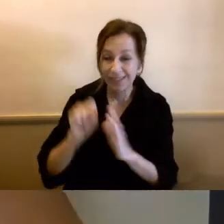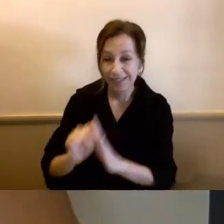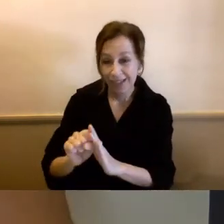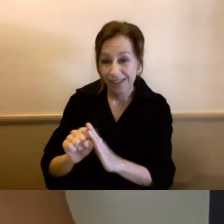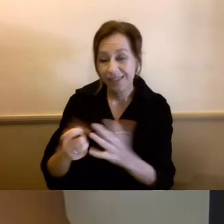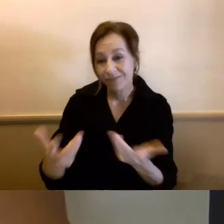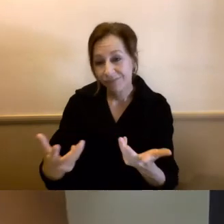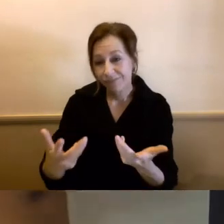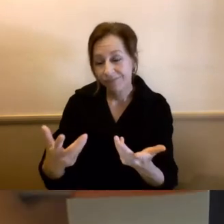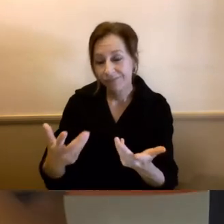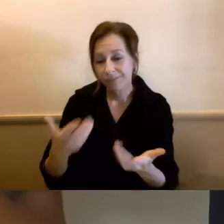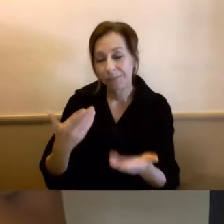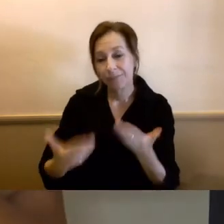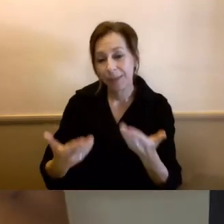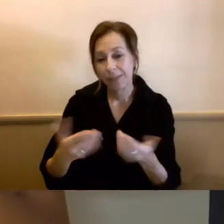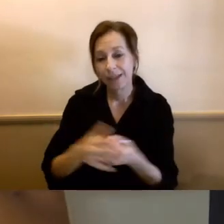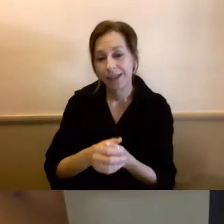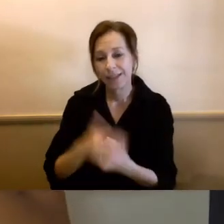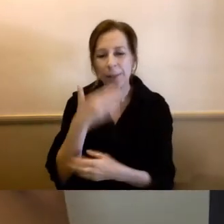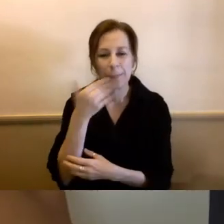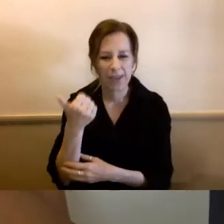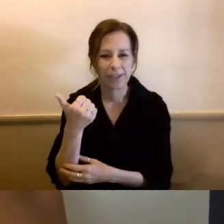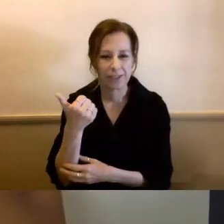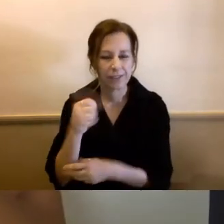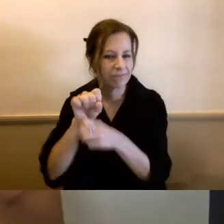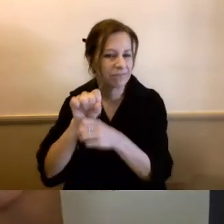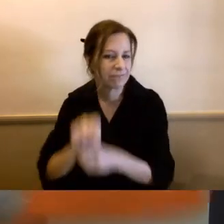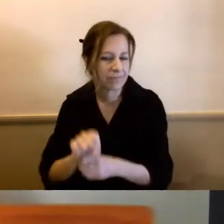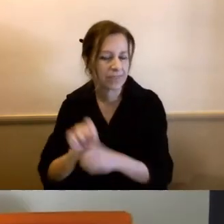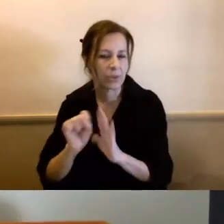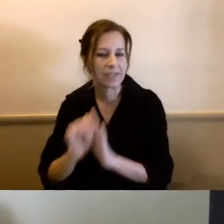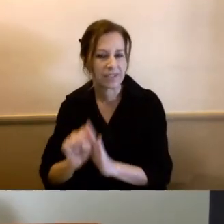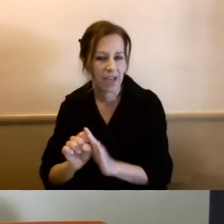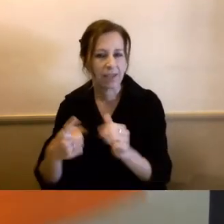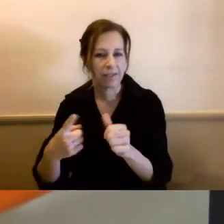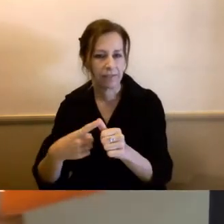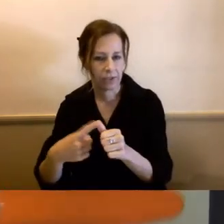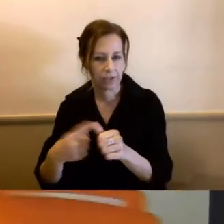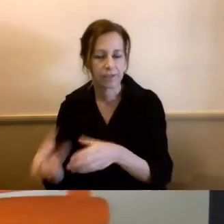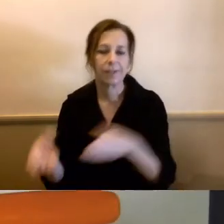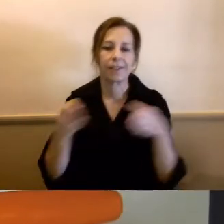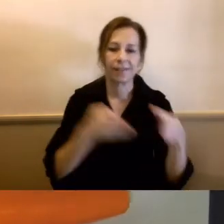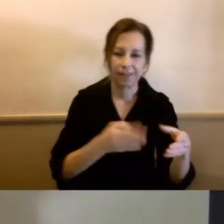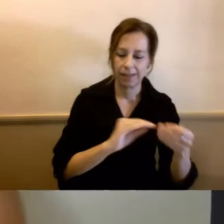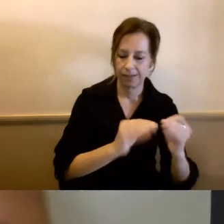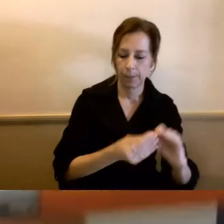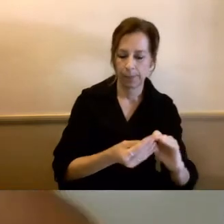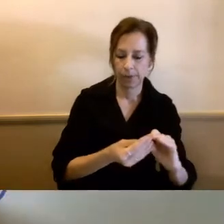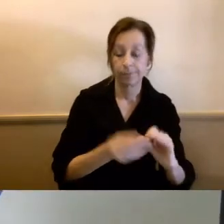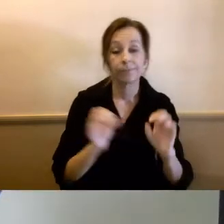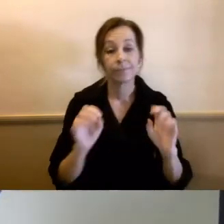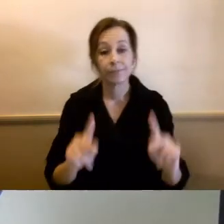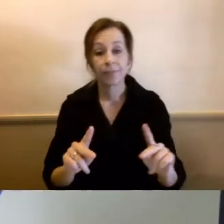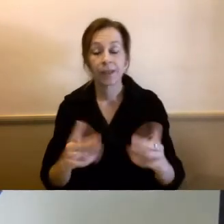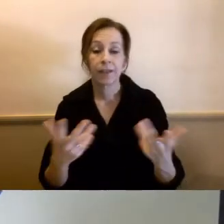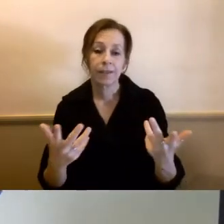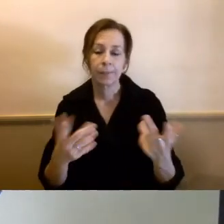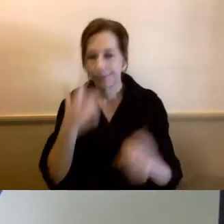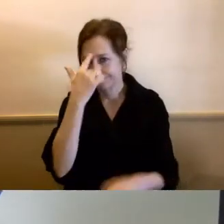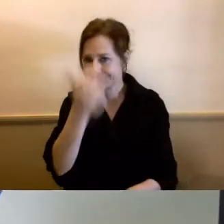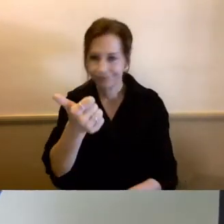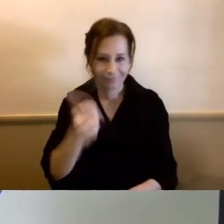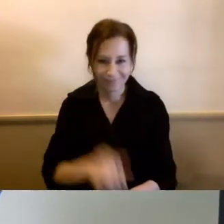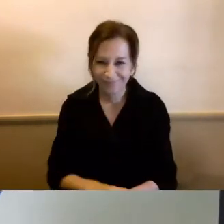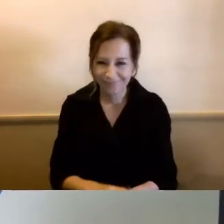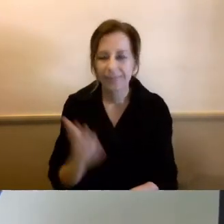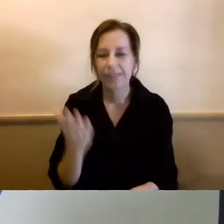sign, so it might be better to get in the habit of doing the sign first and then do the number. Okay, so, but